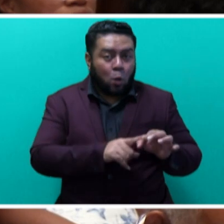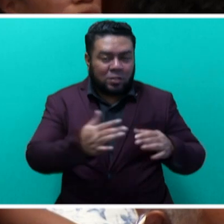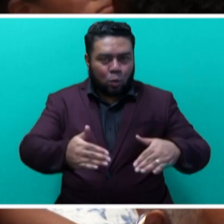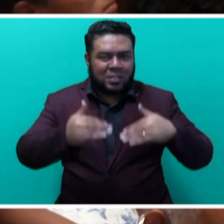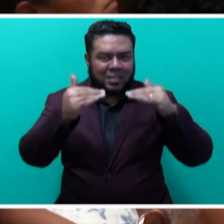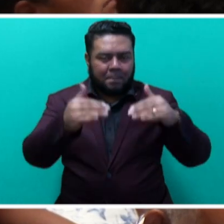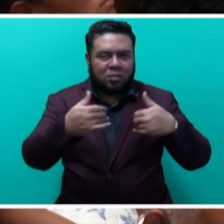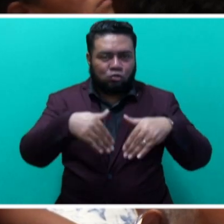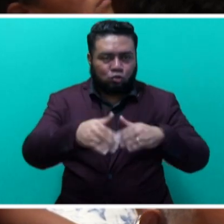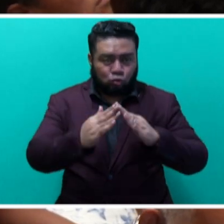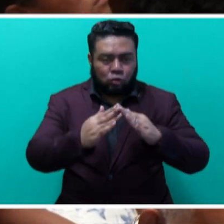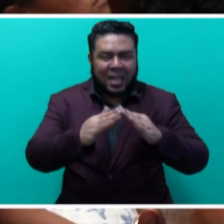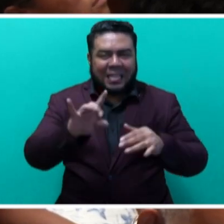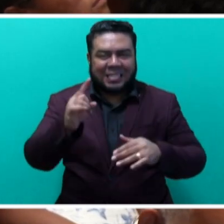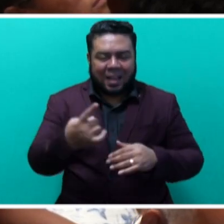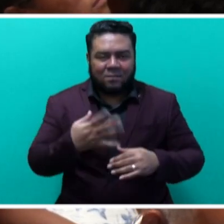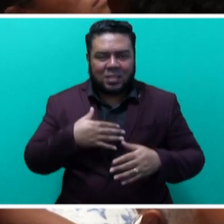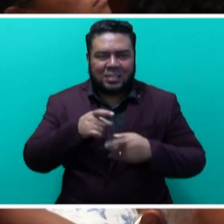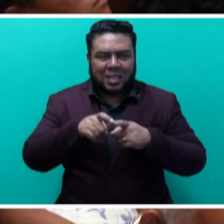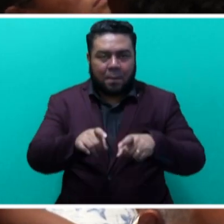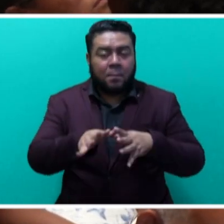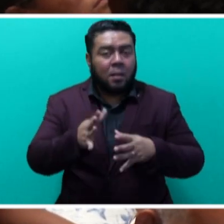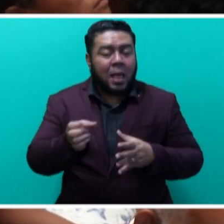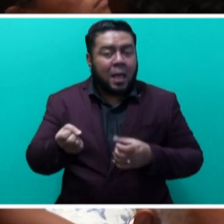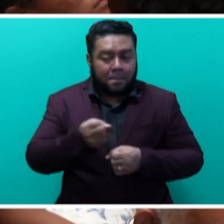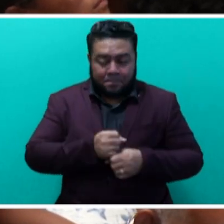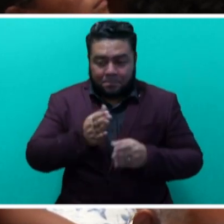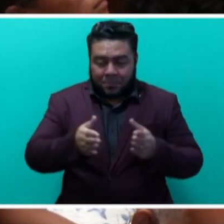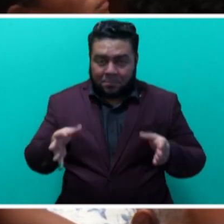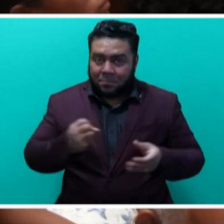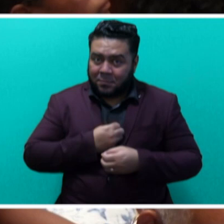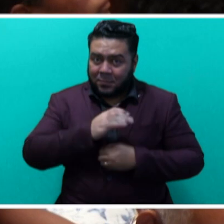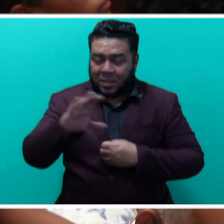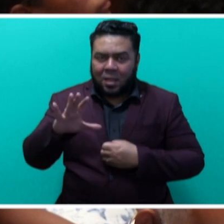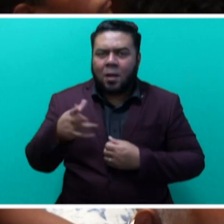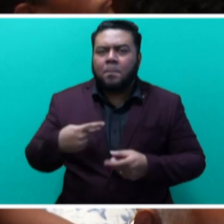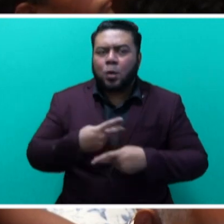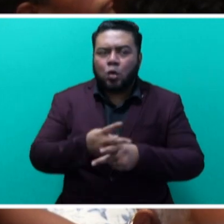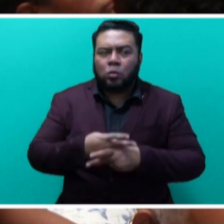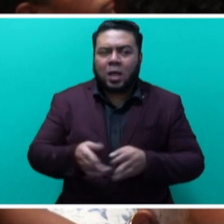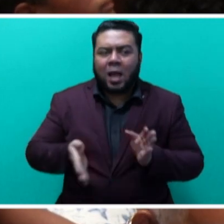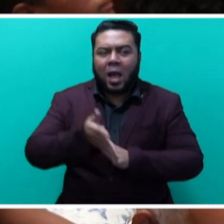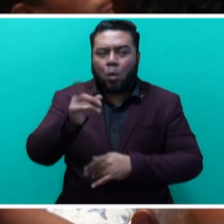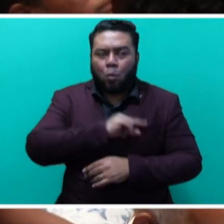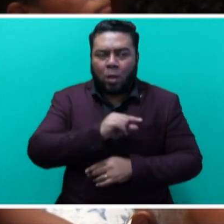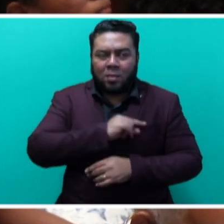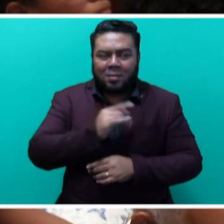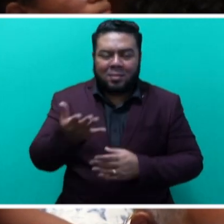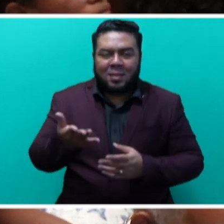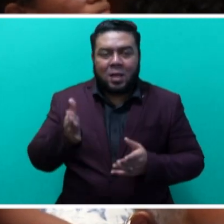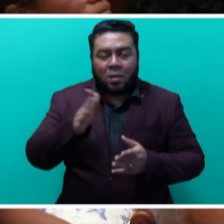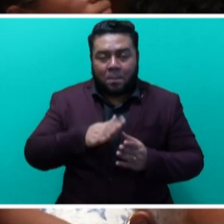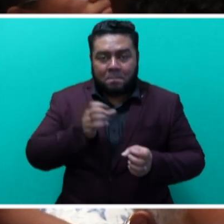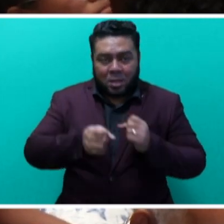a self-sustainable enterprise that produces premium dairy products for the local and international